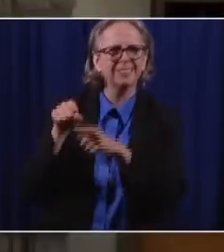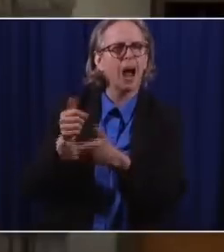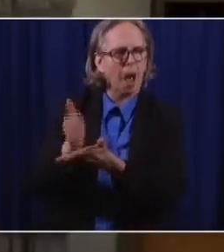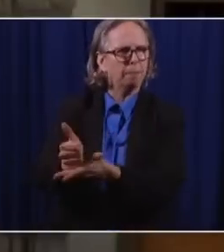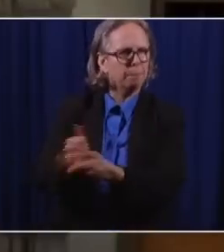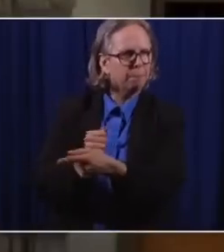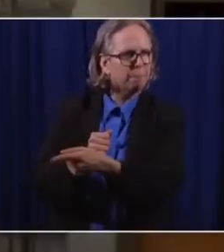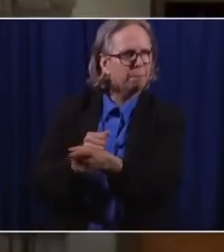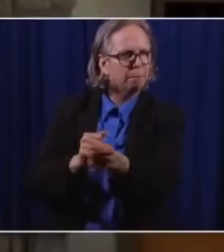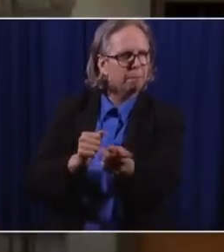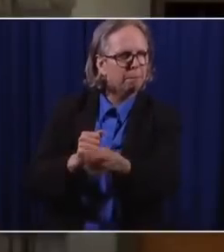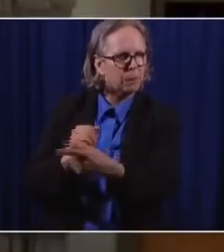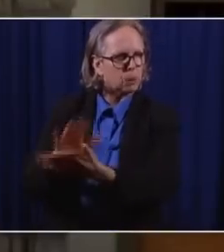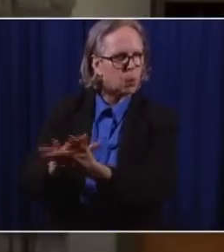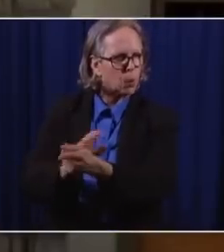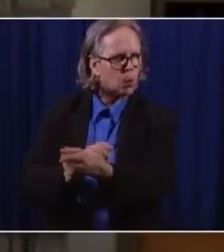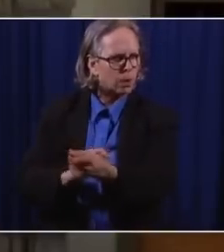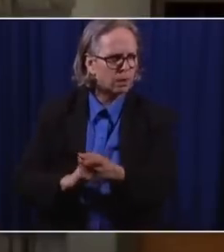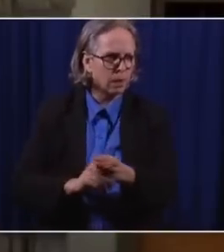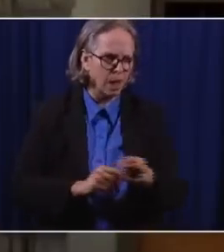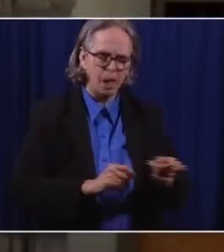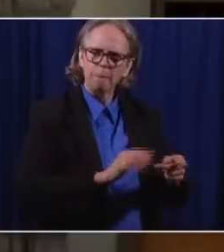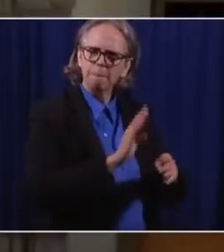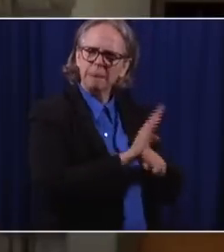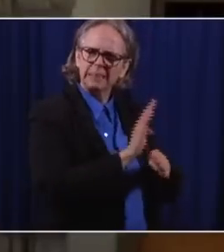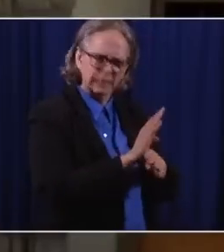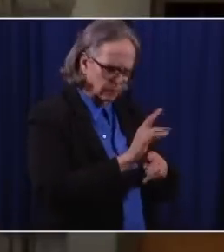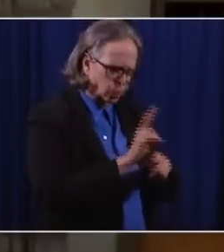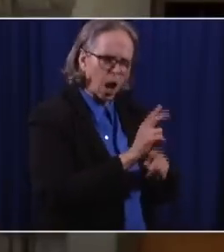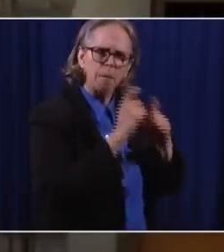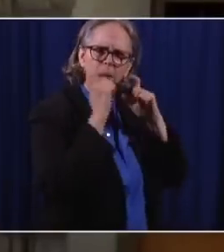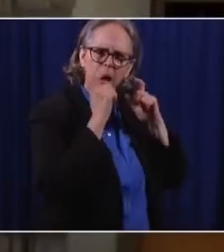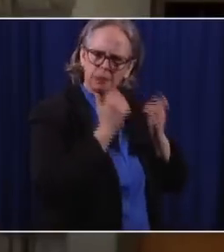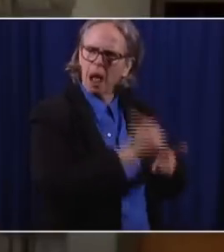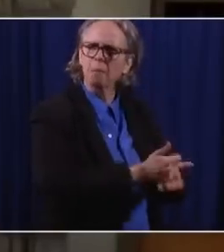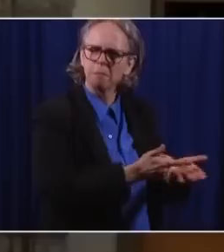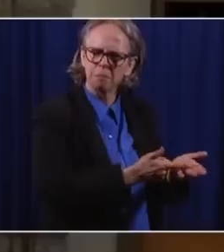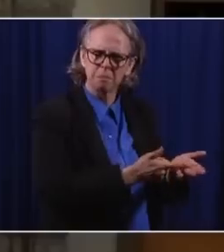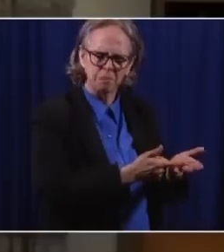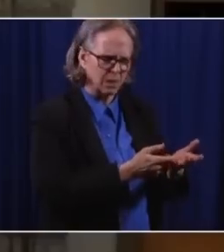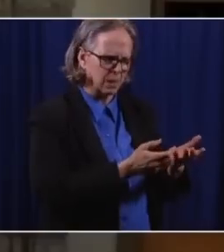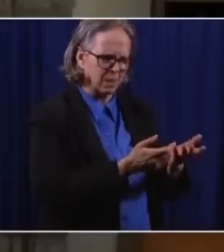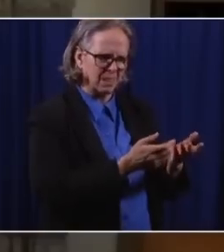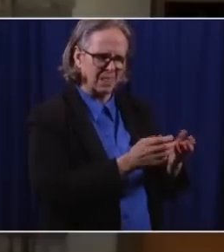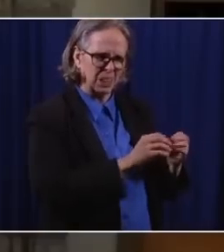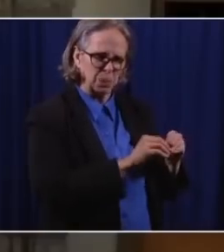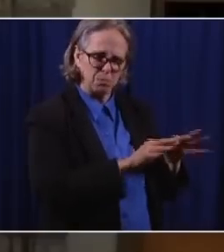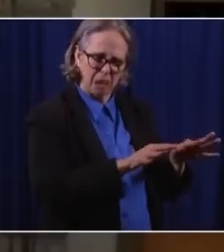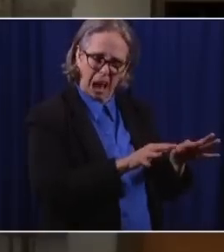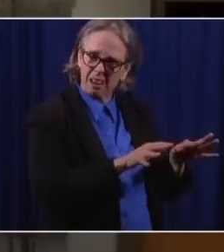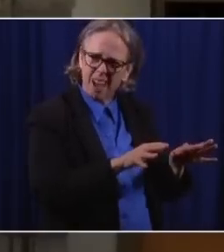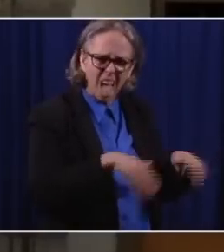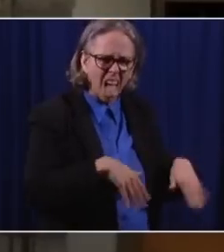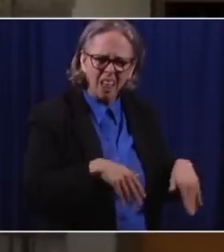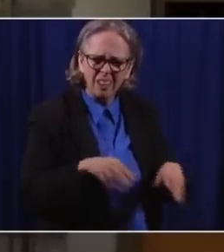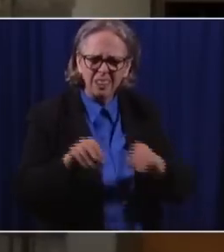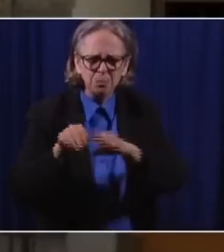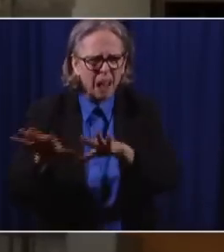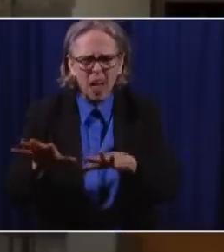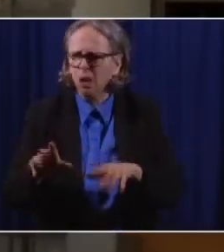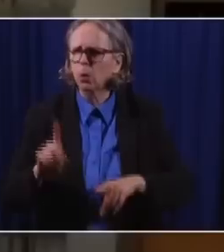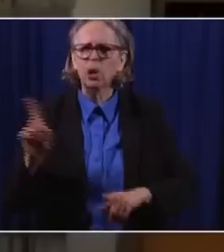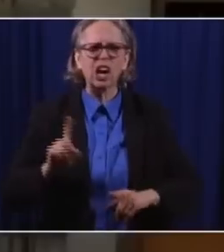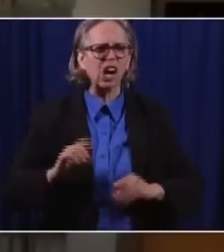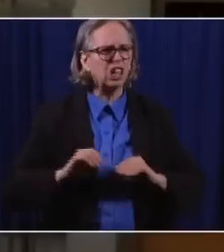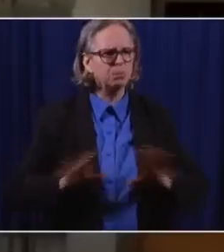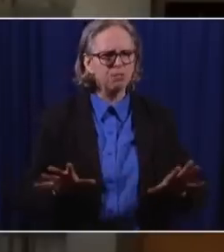schools. We're seeing in informal contacts, which are much more difficult to